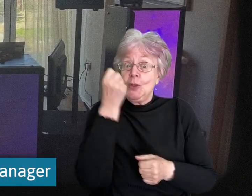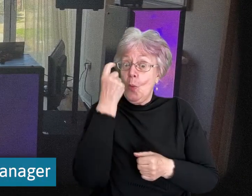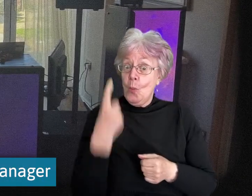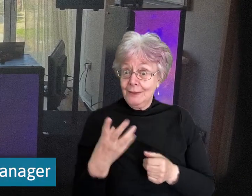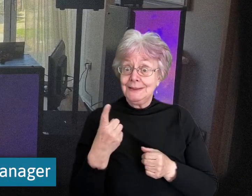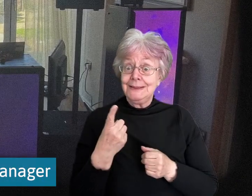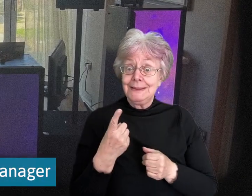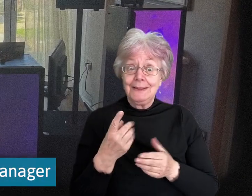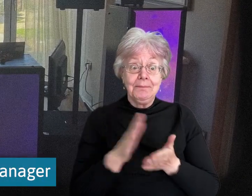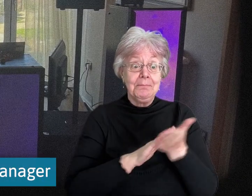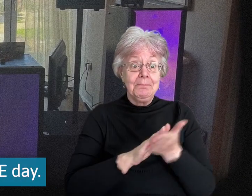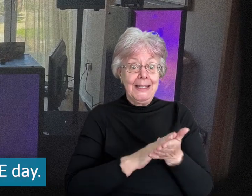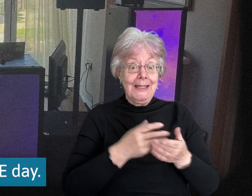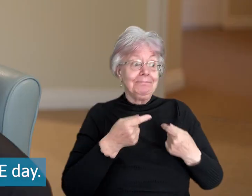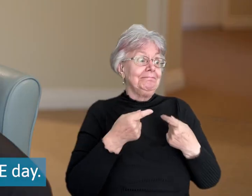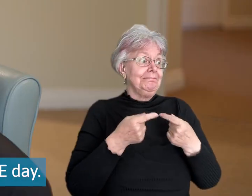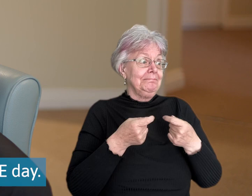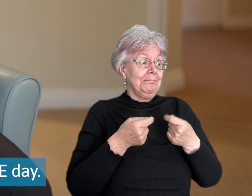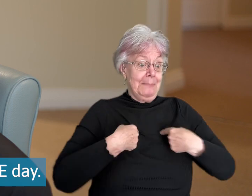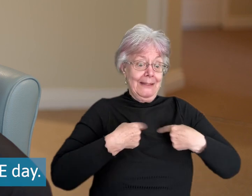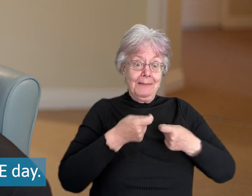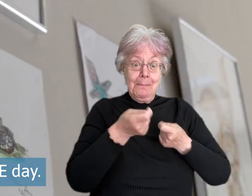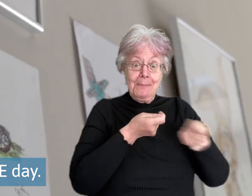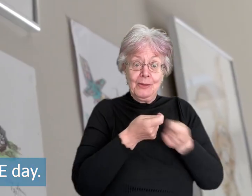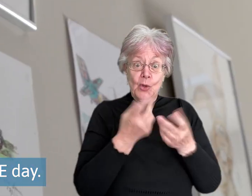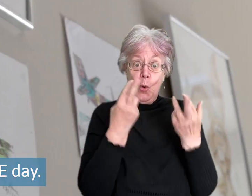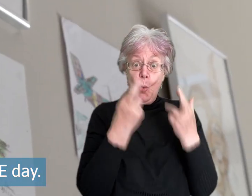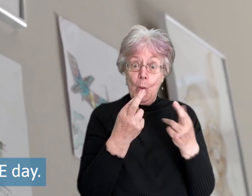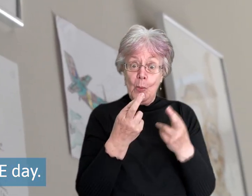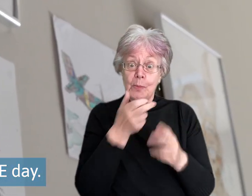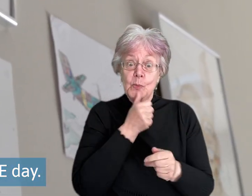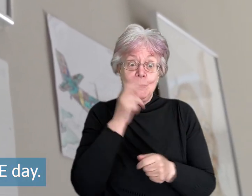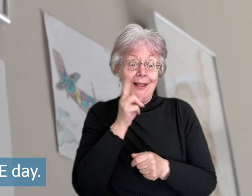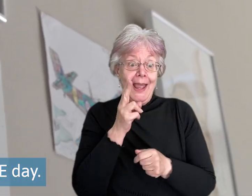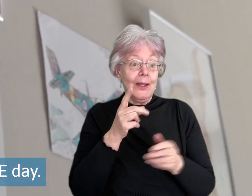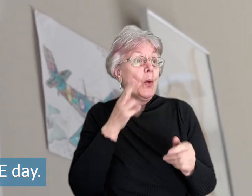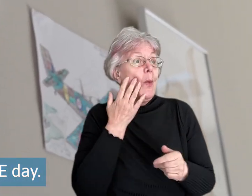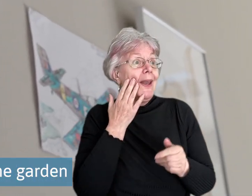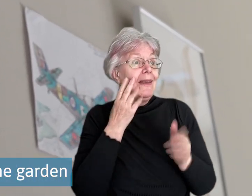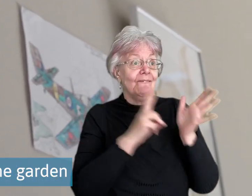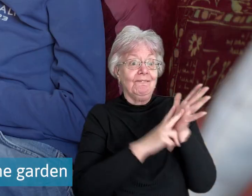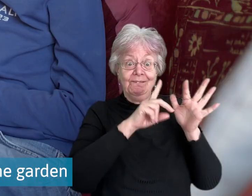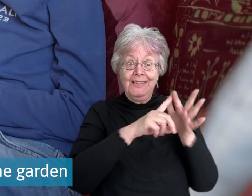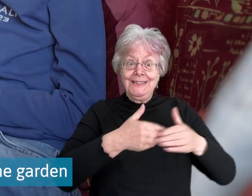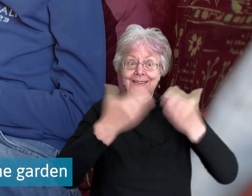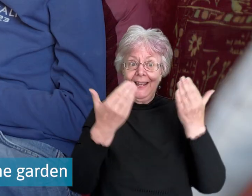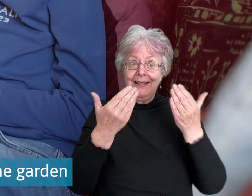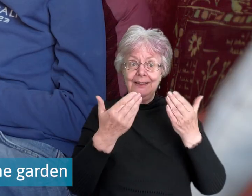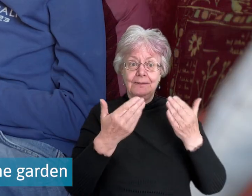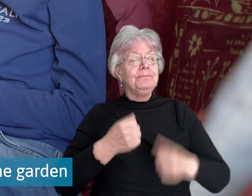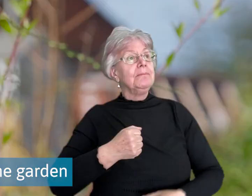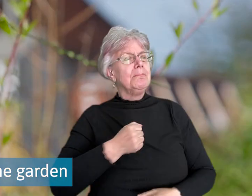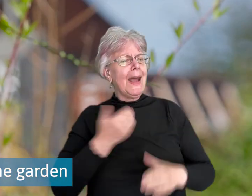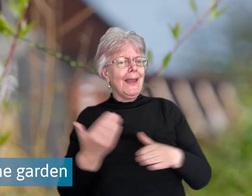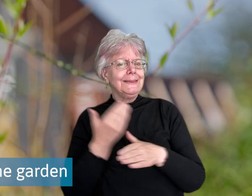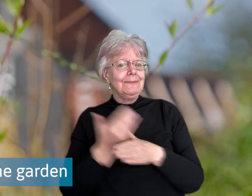got a plan with the manager to hopefully use it now for VE Day in May. As for my activities, it's mostly